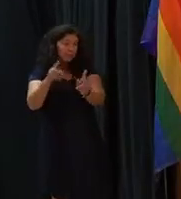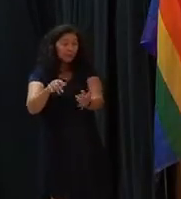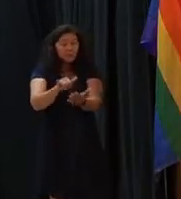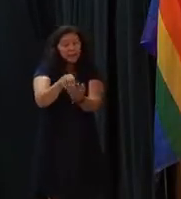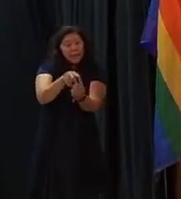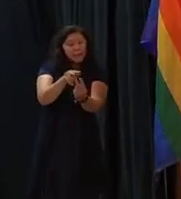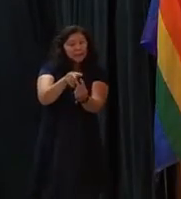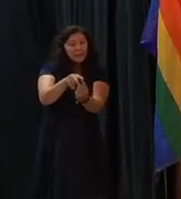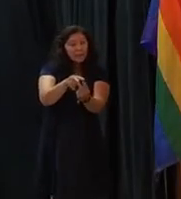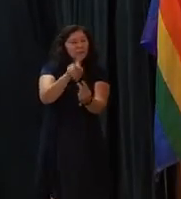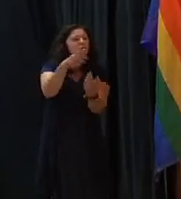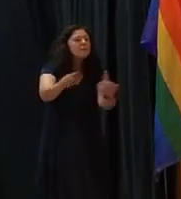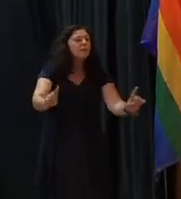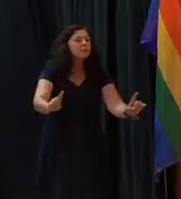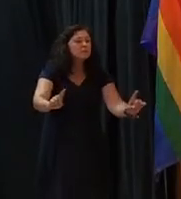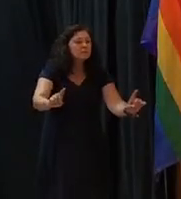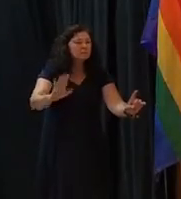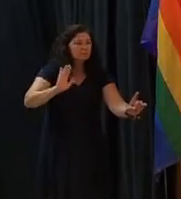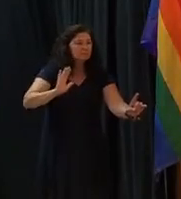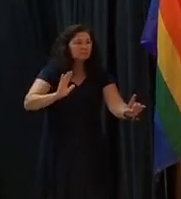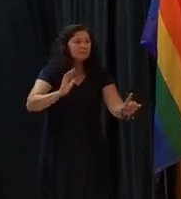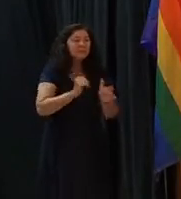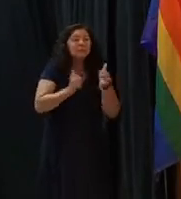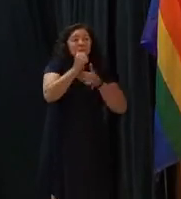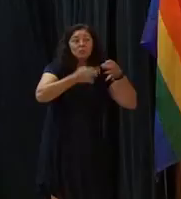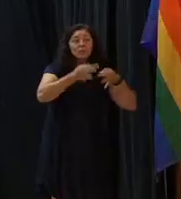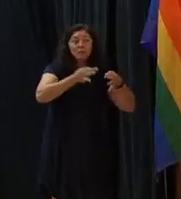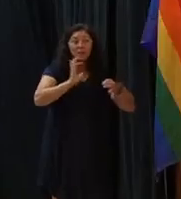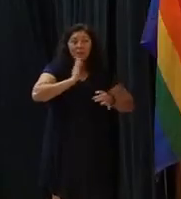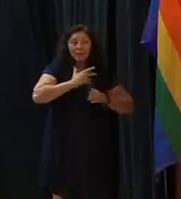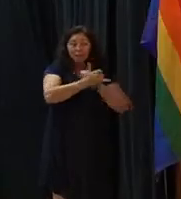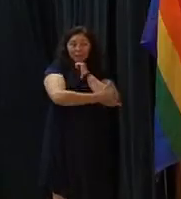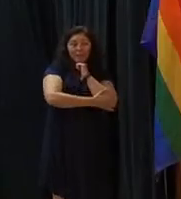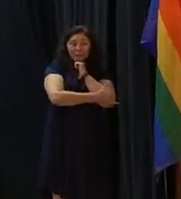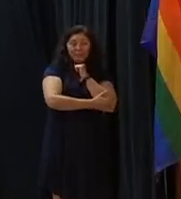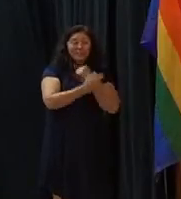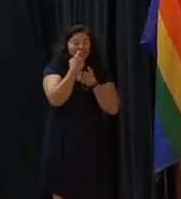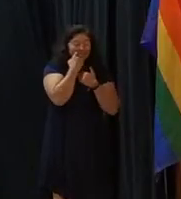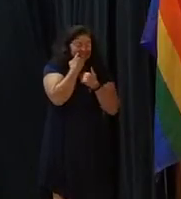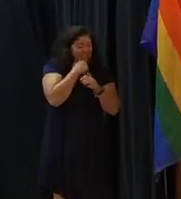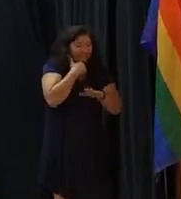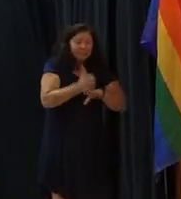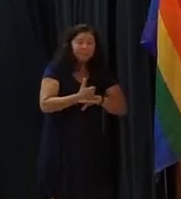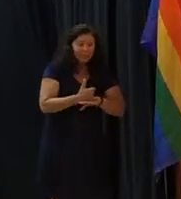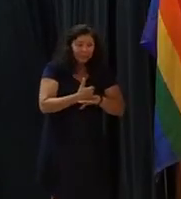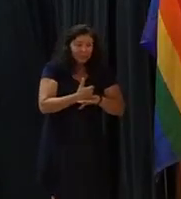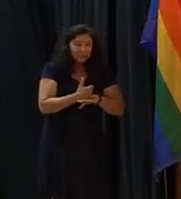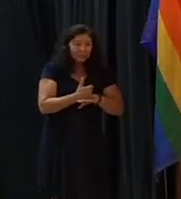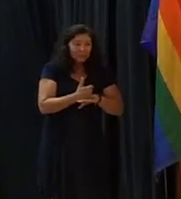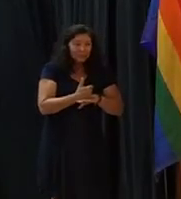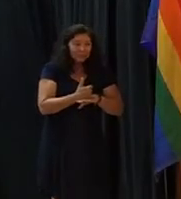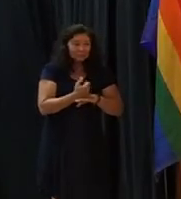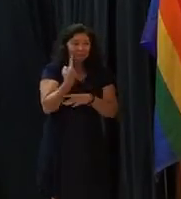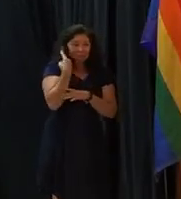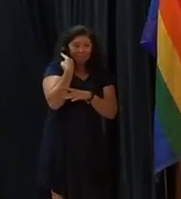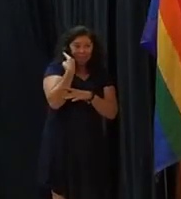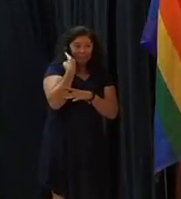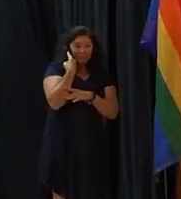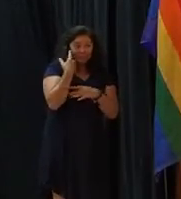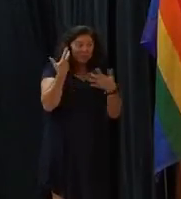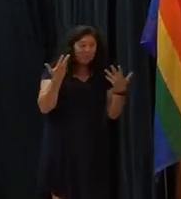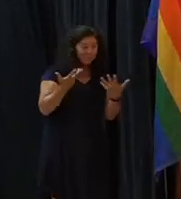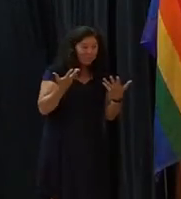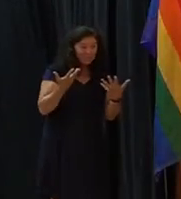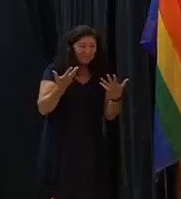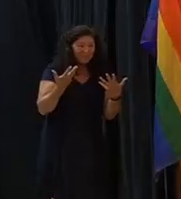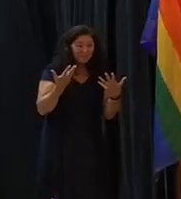should divorce. But the Supreme Court of our country just established probably last year that